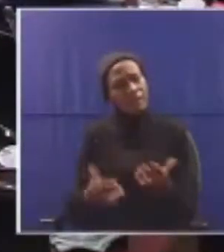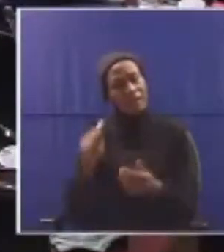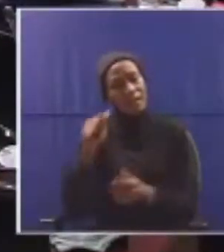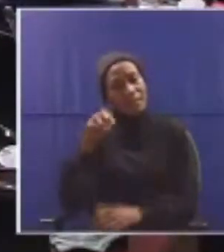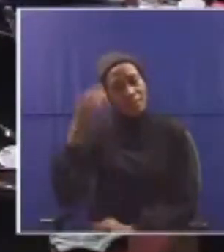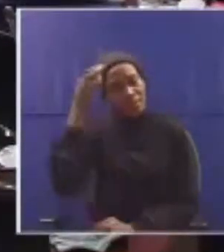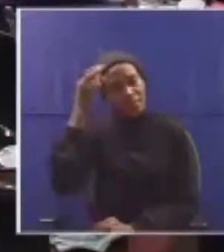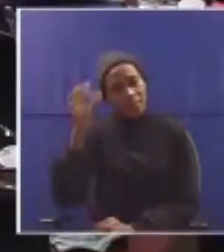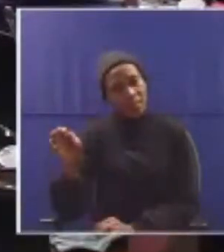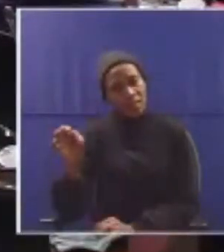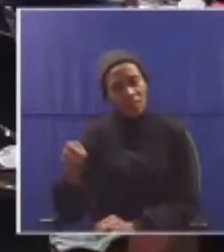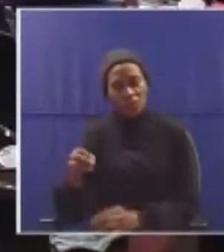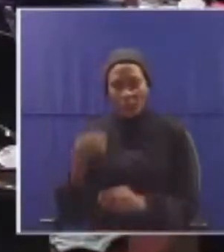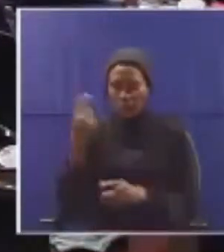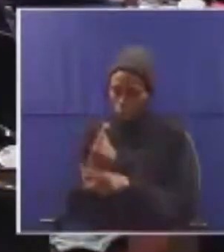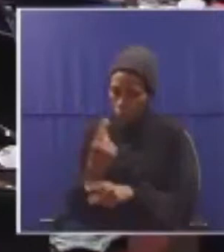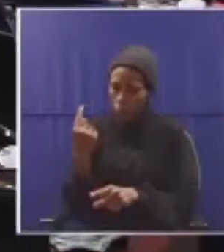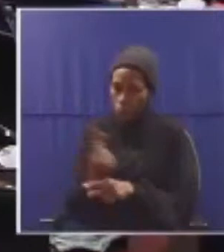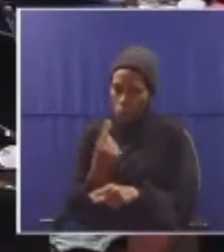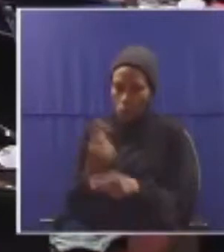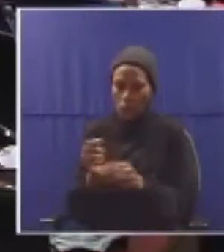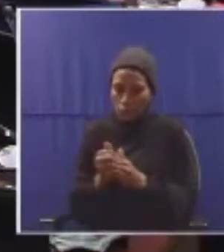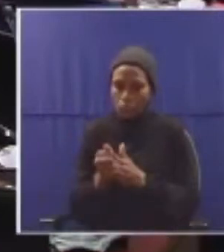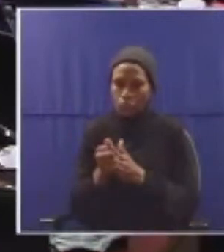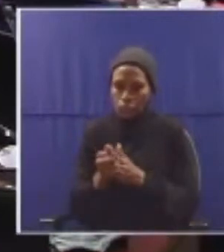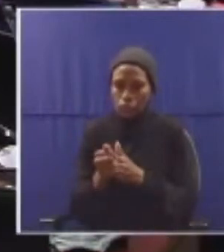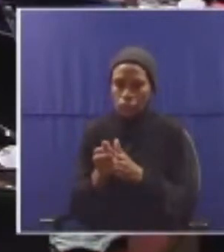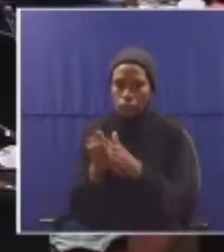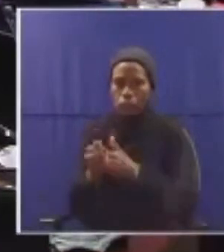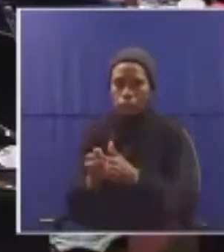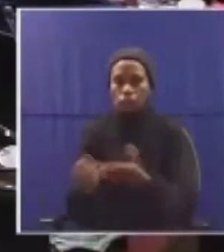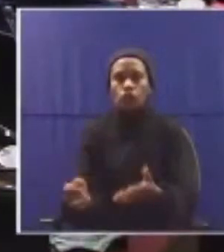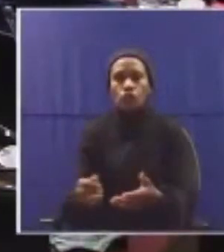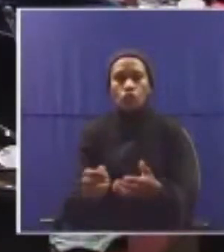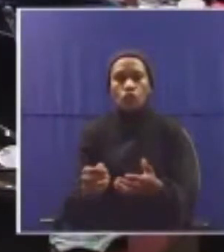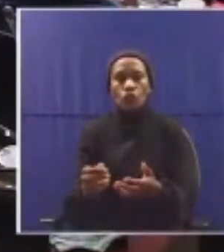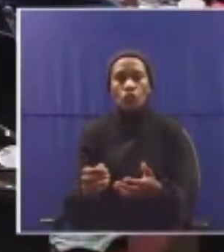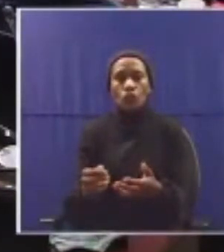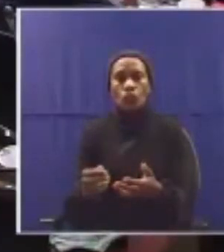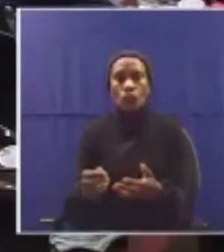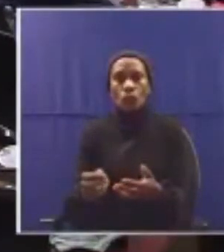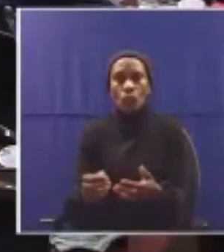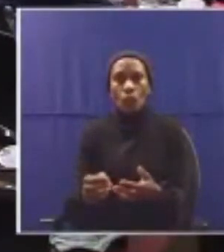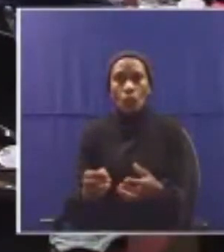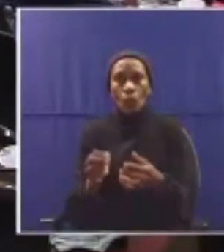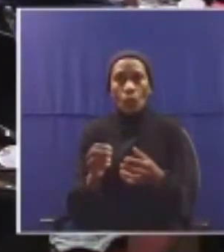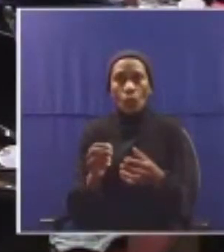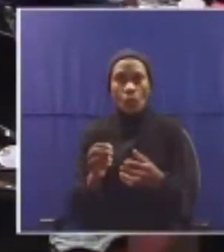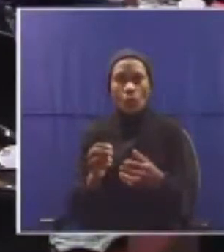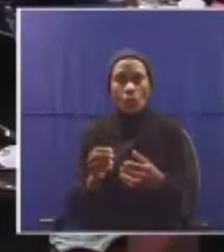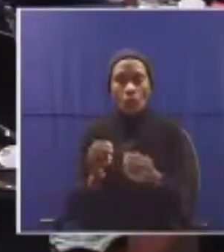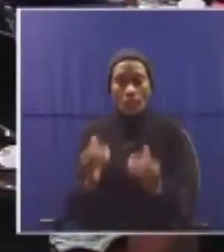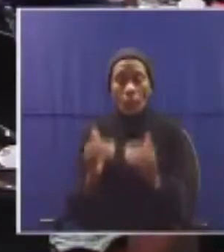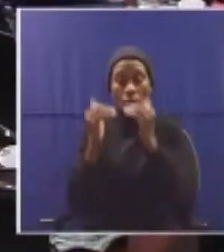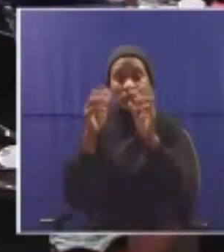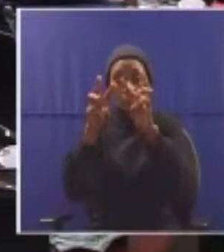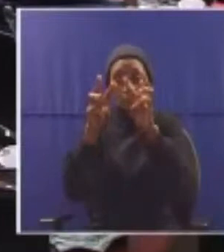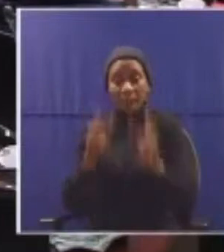has been in the forefront to drive towards realization of goals of the African Union, especially promoting